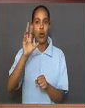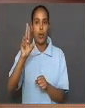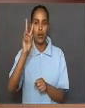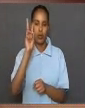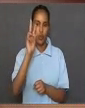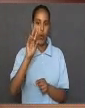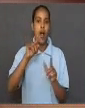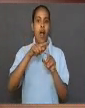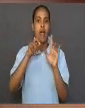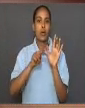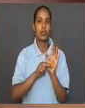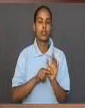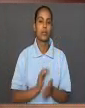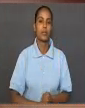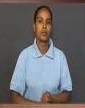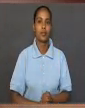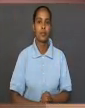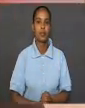chromium-2 ions.